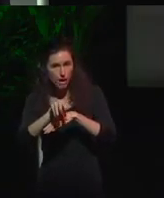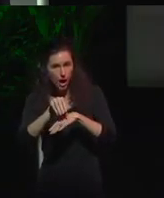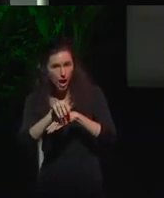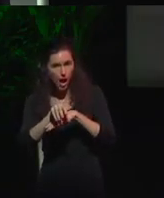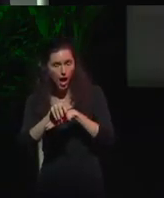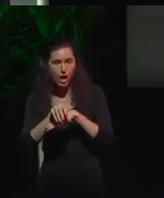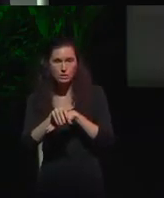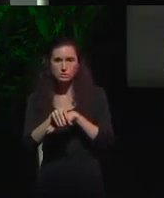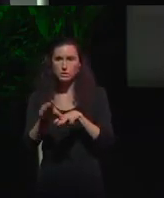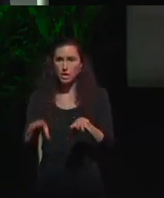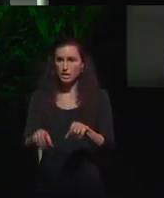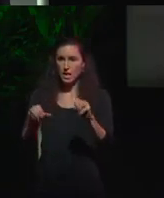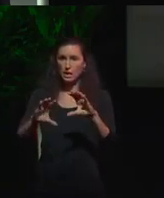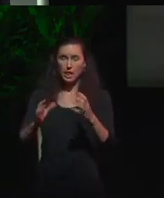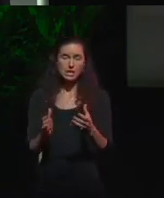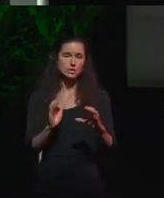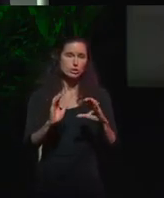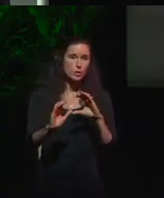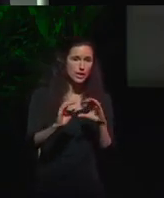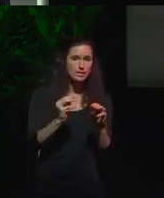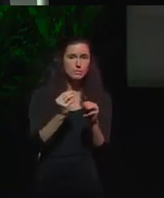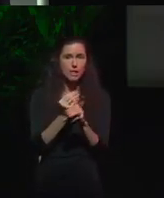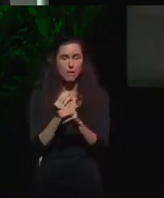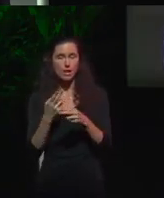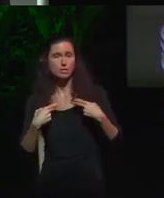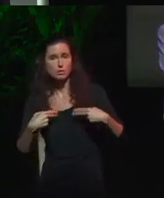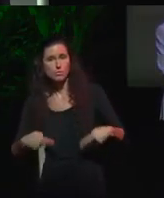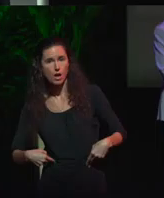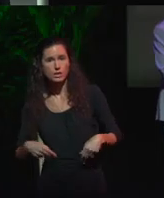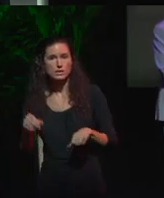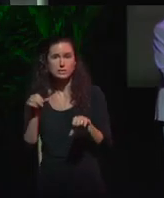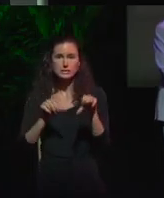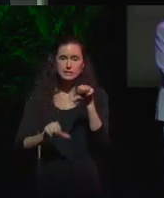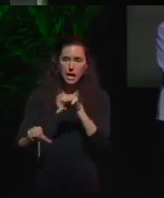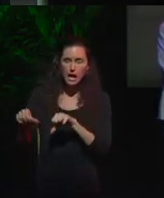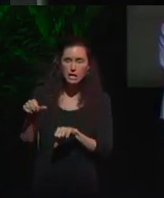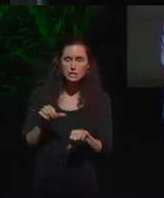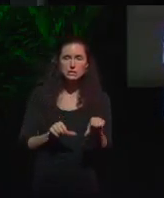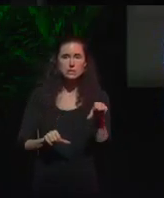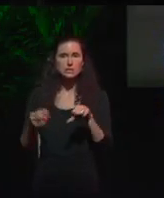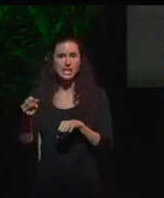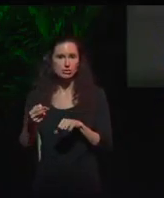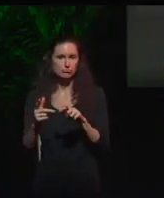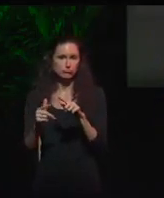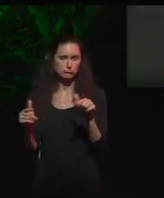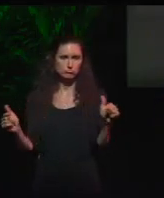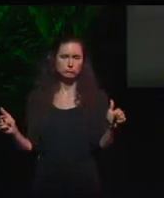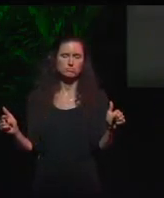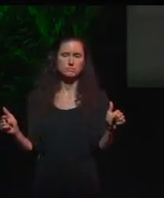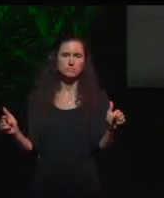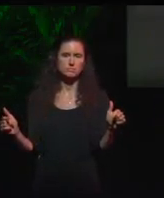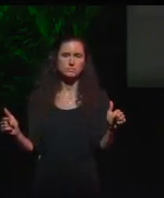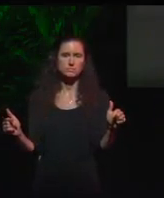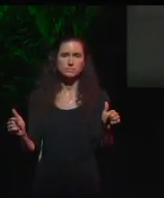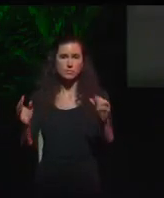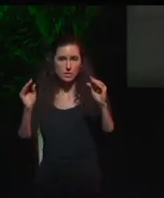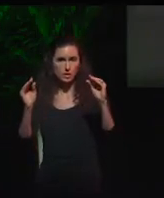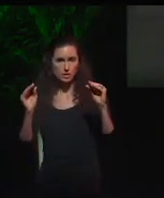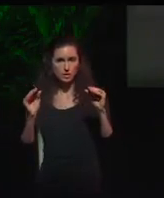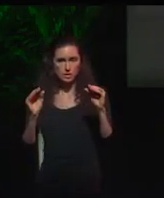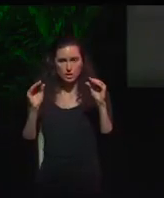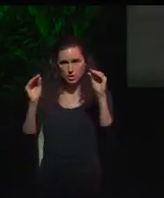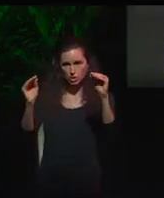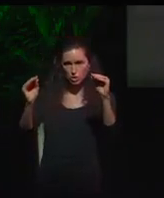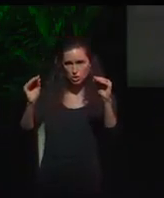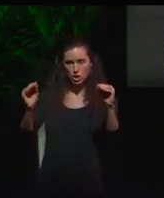take classes in communications and mathematics and humanities, the natural sciences, the social sciences, and other programs. They're taught by professors